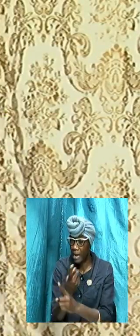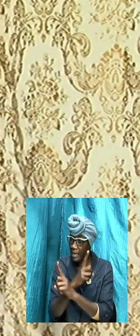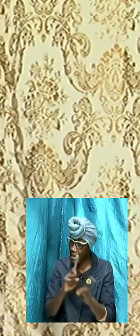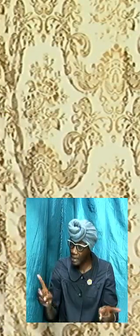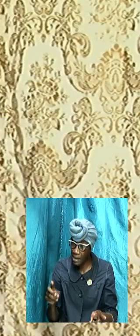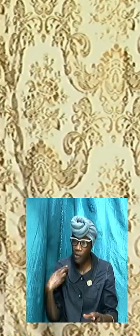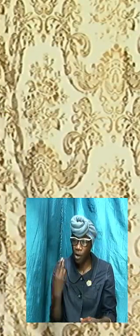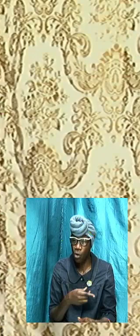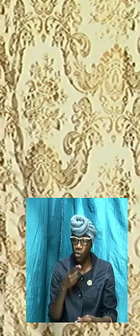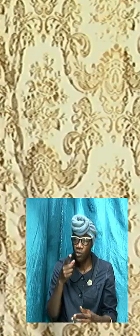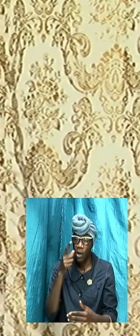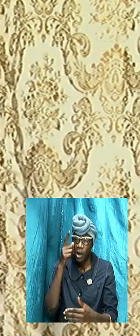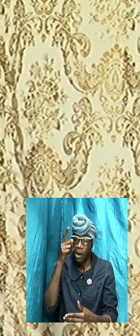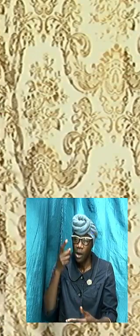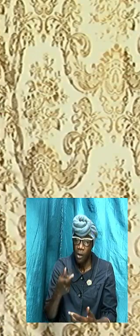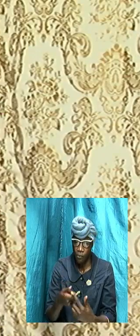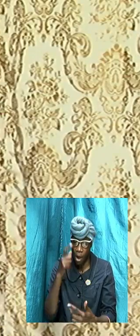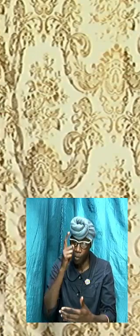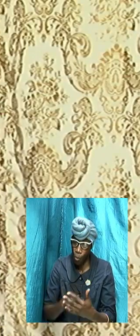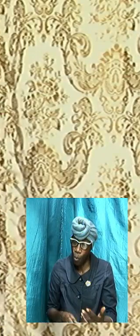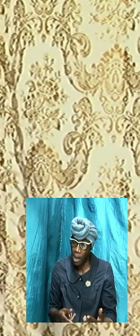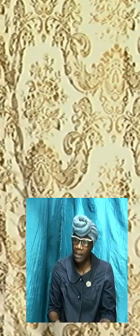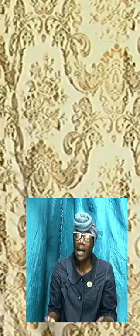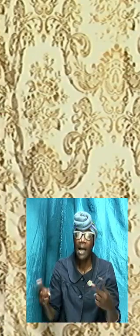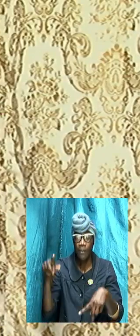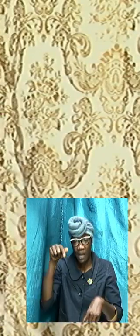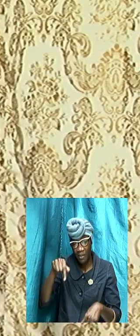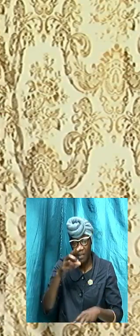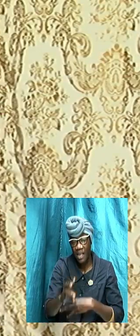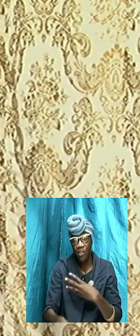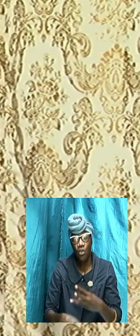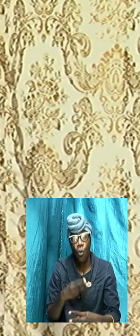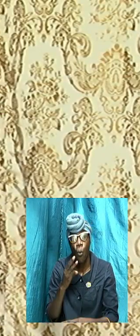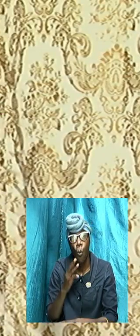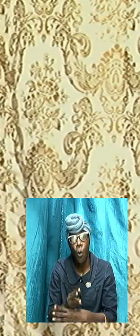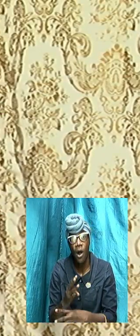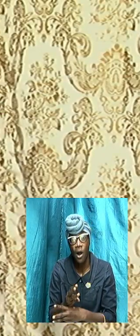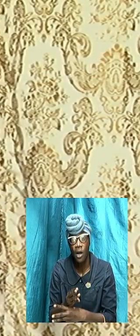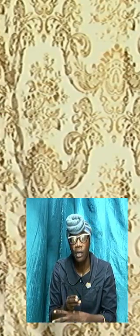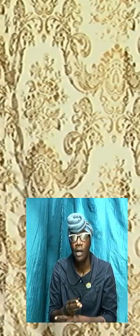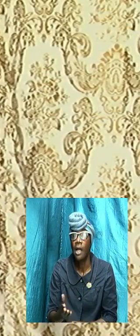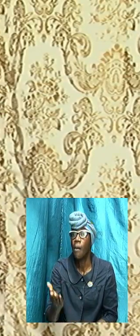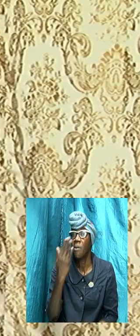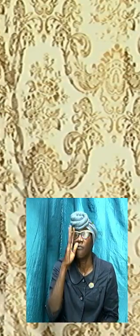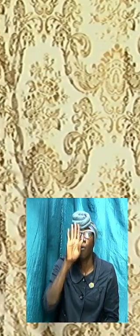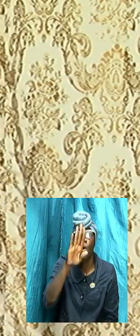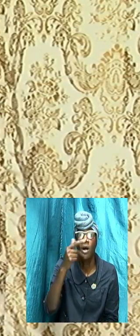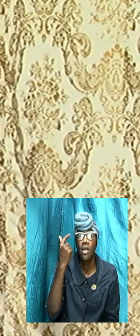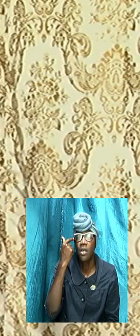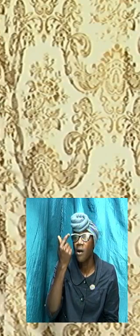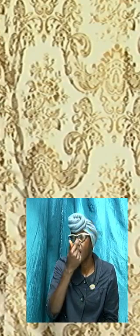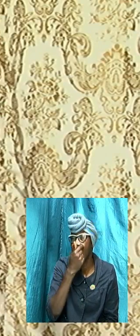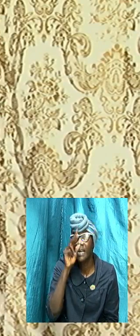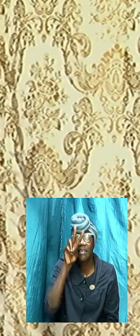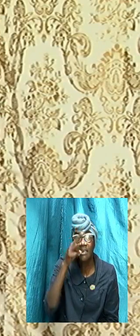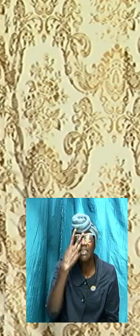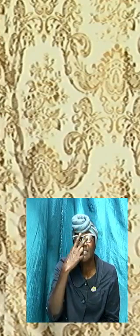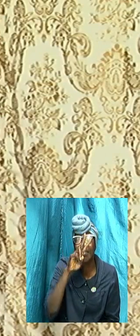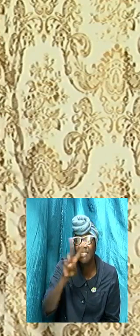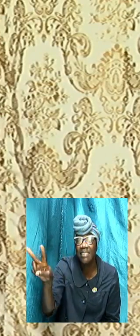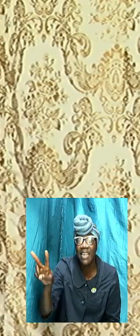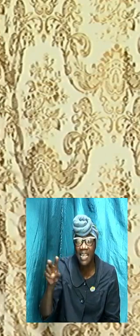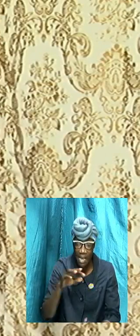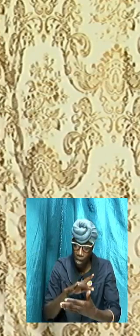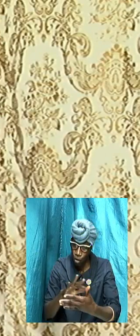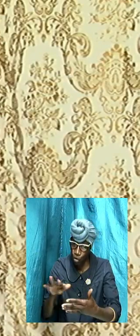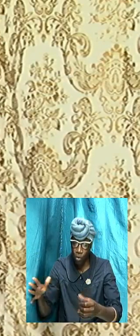us from what is taking place in this world. Amen. Right before our eyes, we are seeing where scriptures